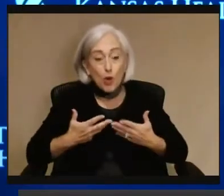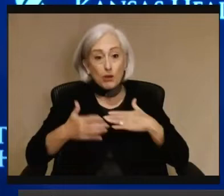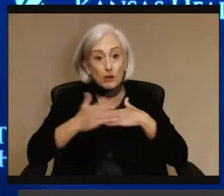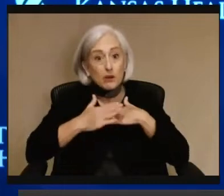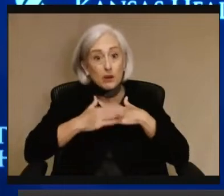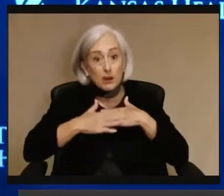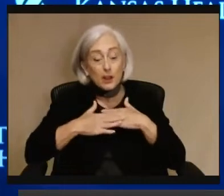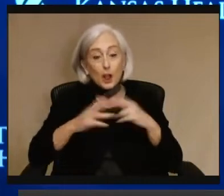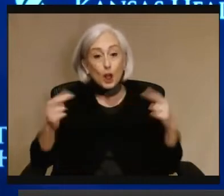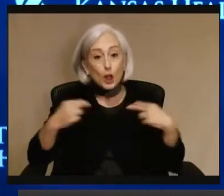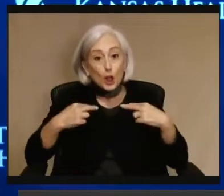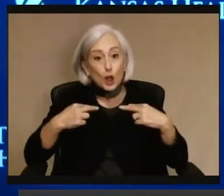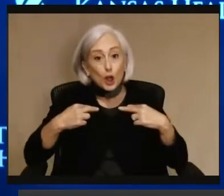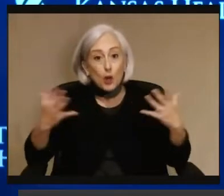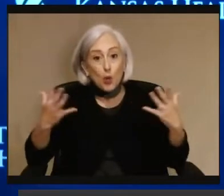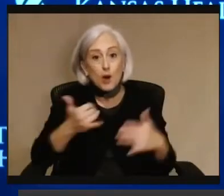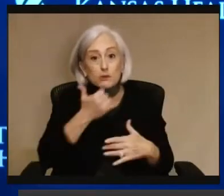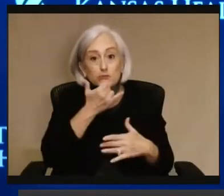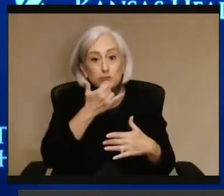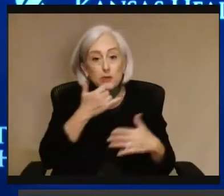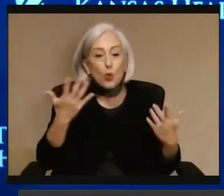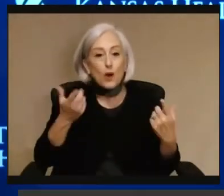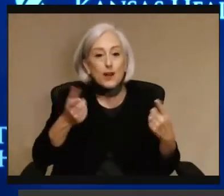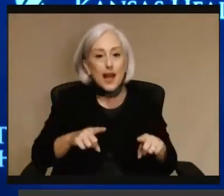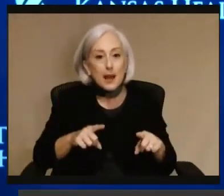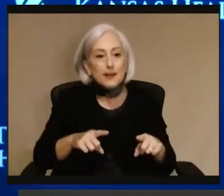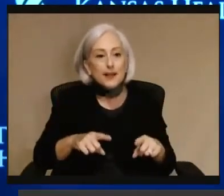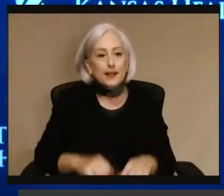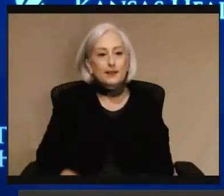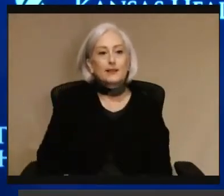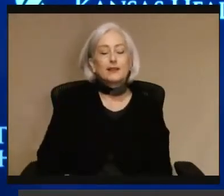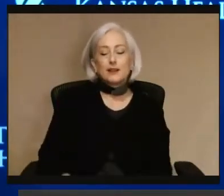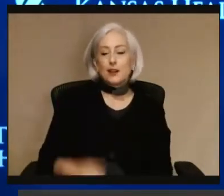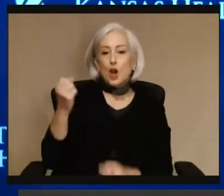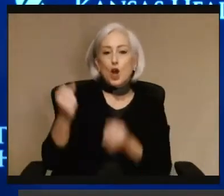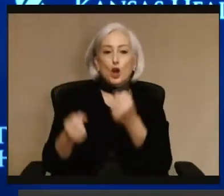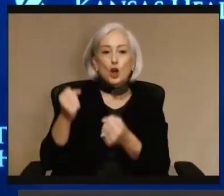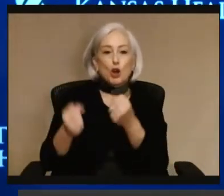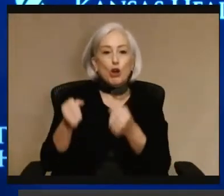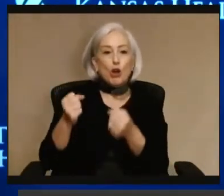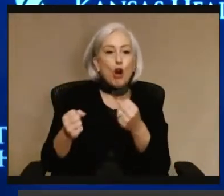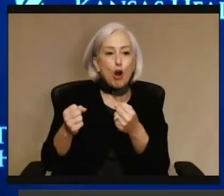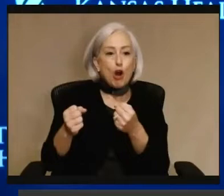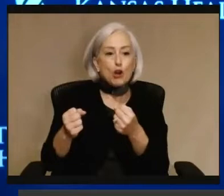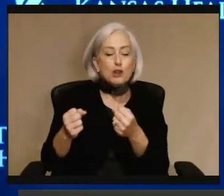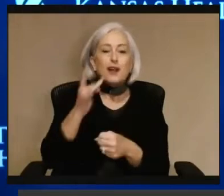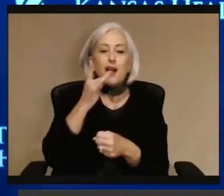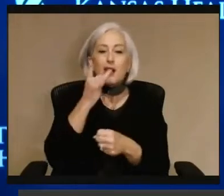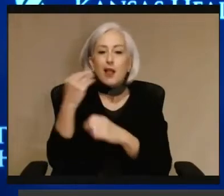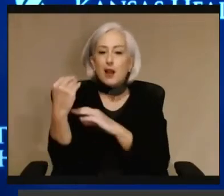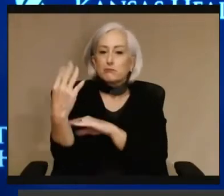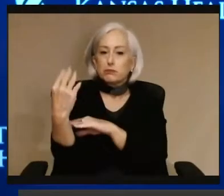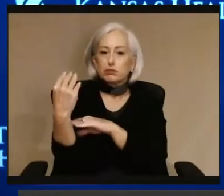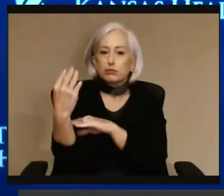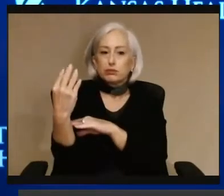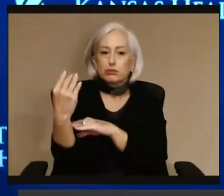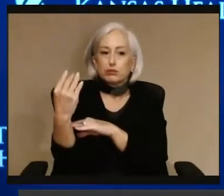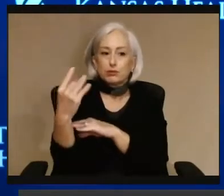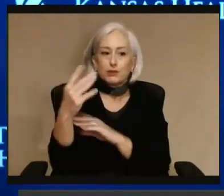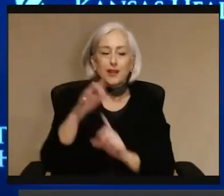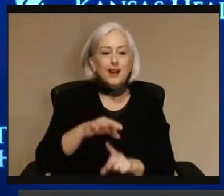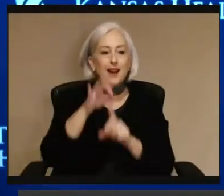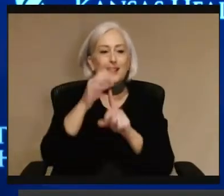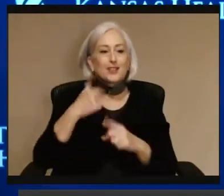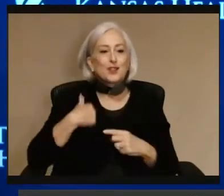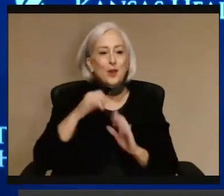unfortunately, where cars, they put the light out there and you have to take it to the dealership unless you've got the YouTube video that shows you how to hotwire it and